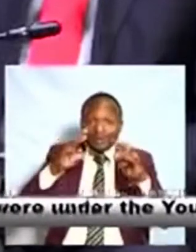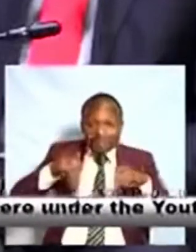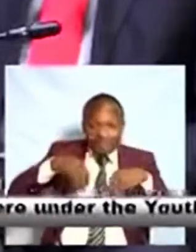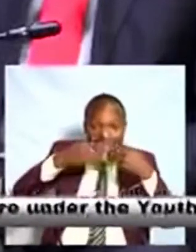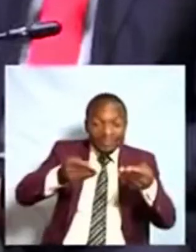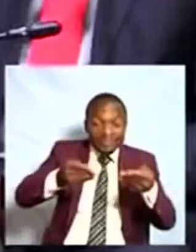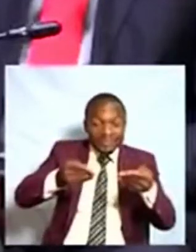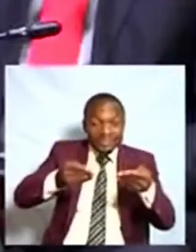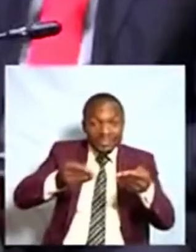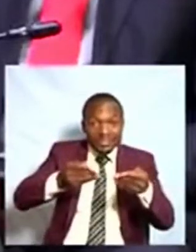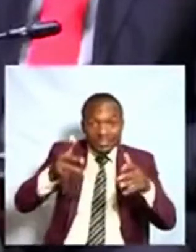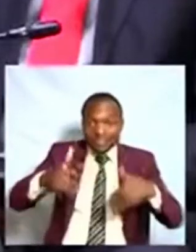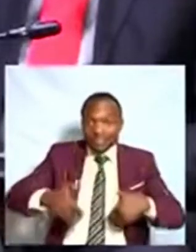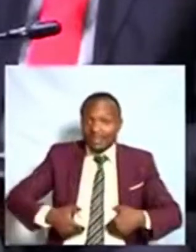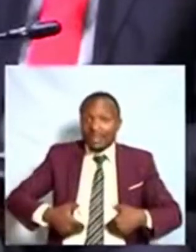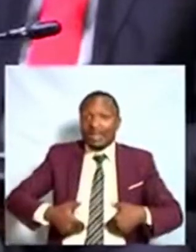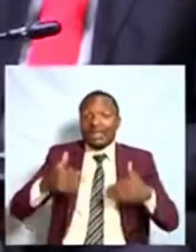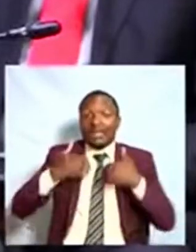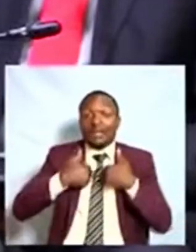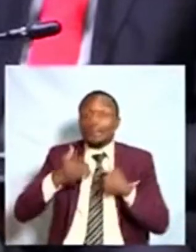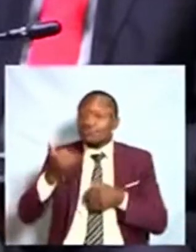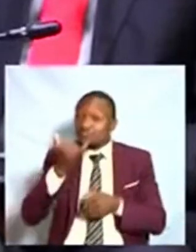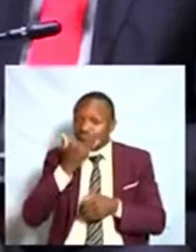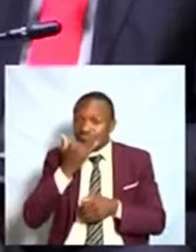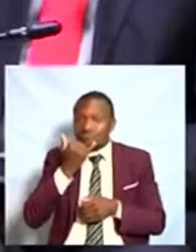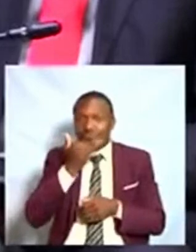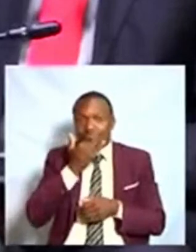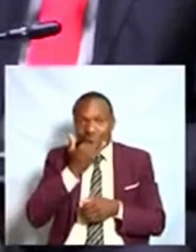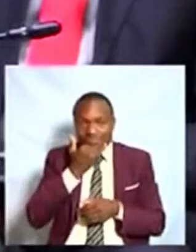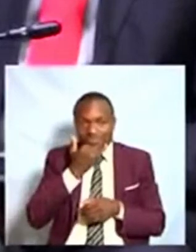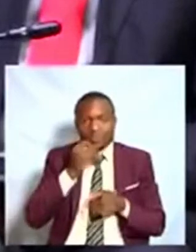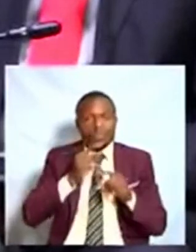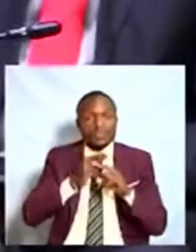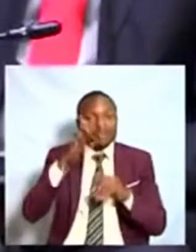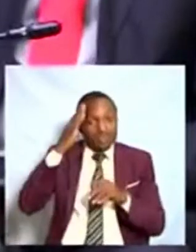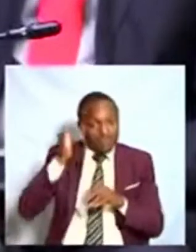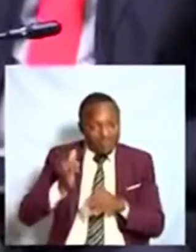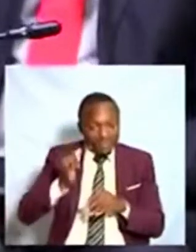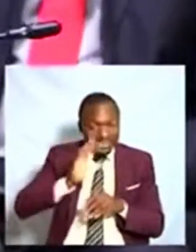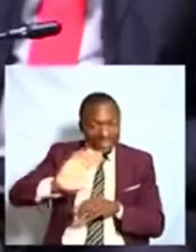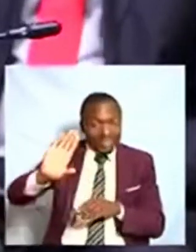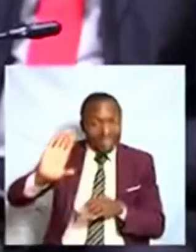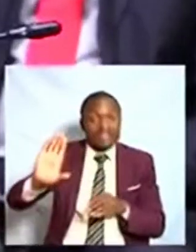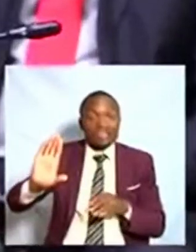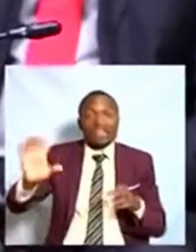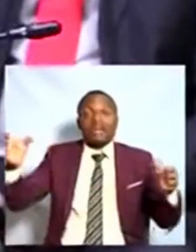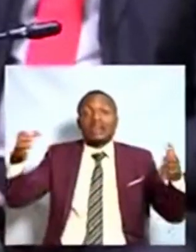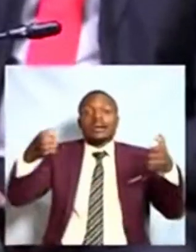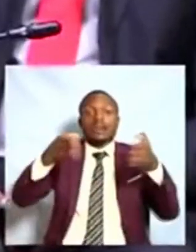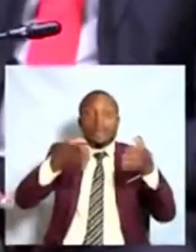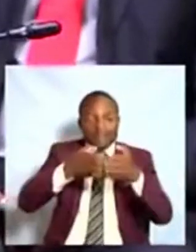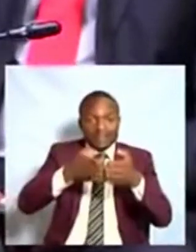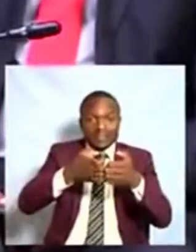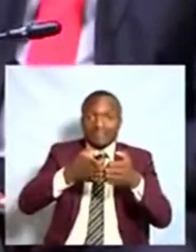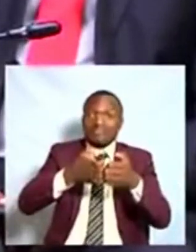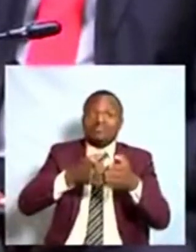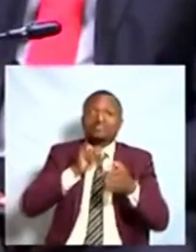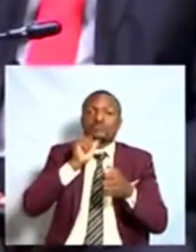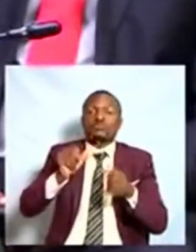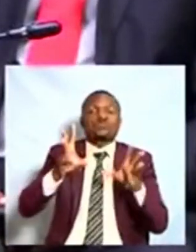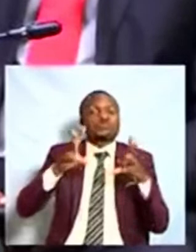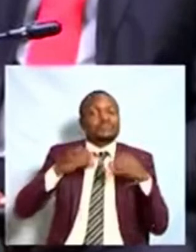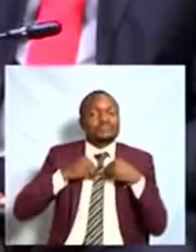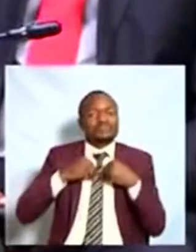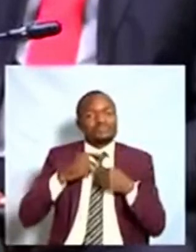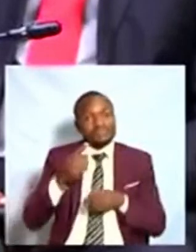interns had errors. Hence, their accounts could not be credited. In C,